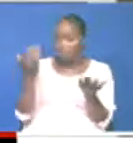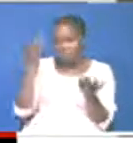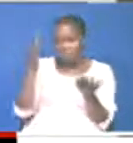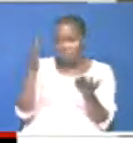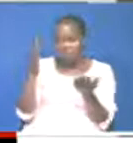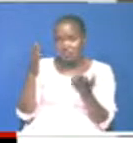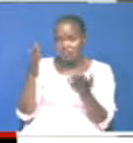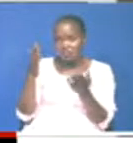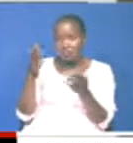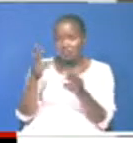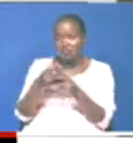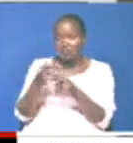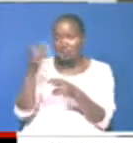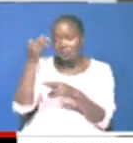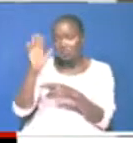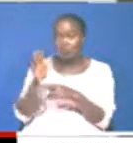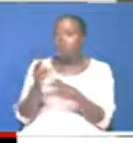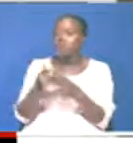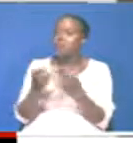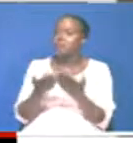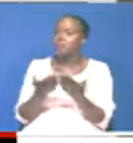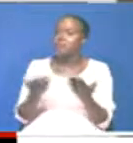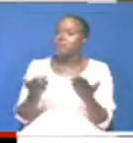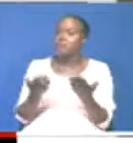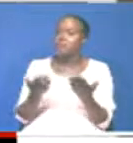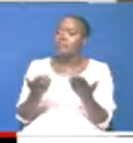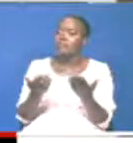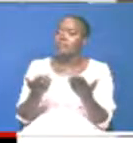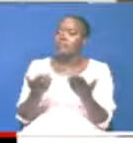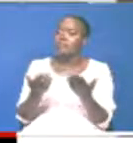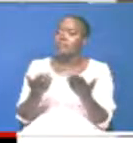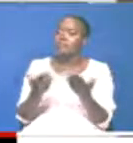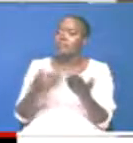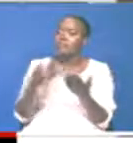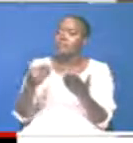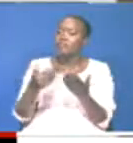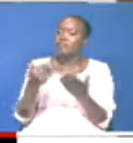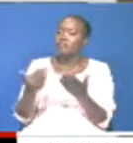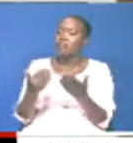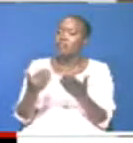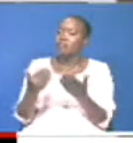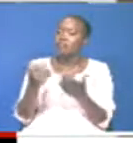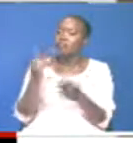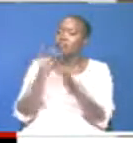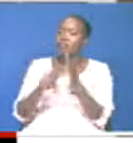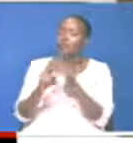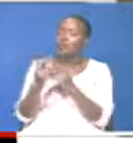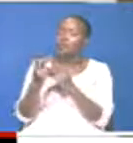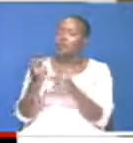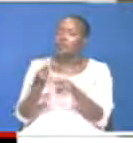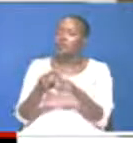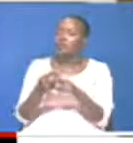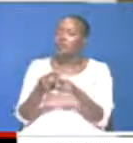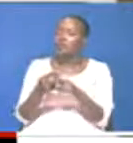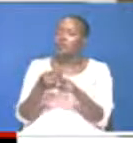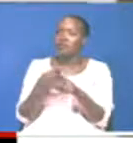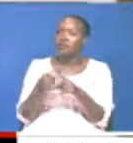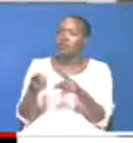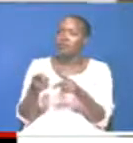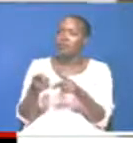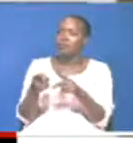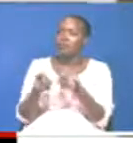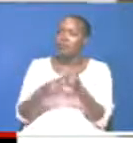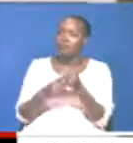Mogane. You know, every single item. You know, professionally supposed to be two names in his reading. But from 6